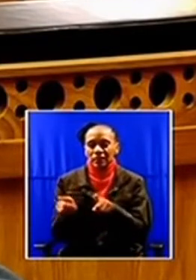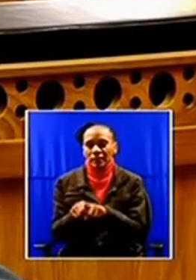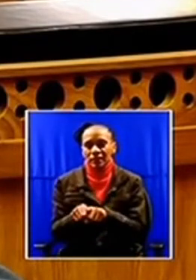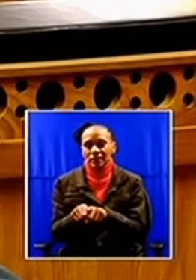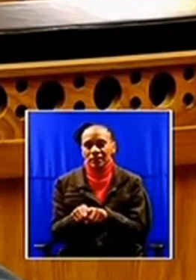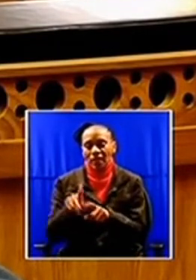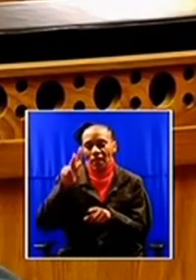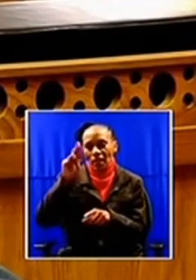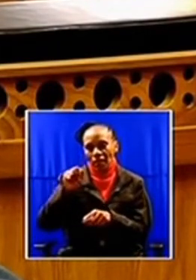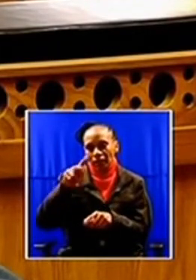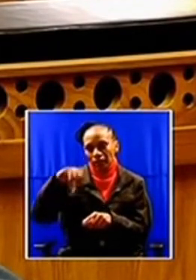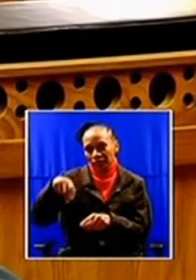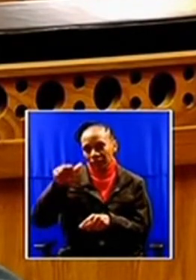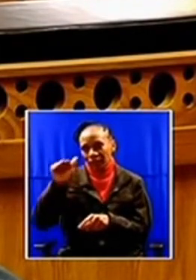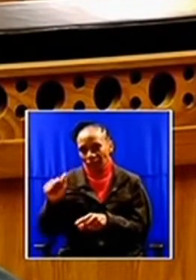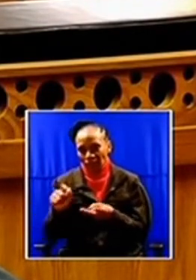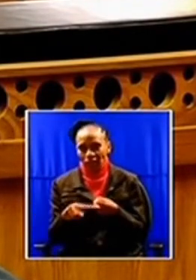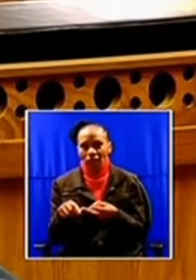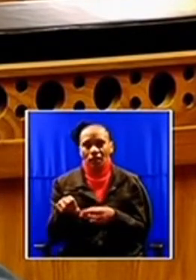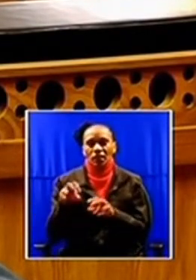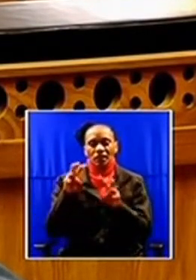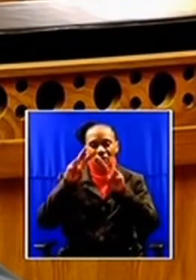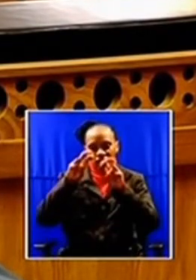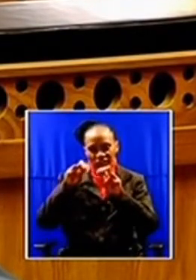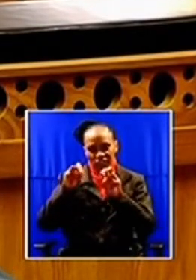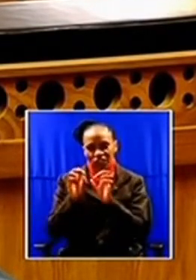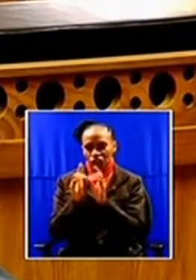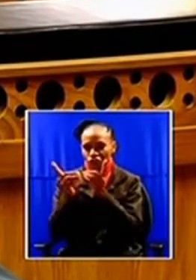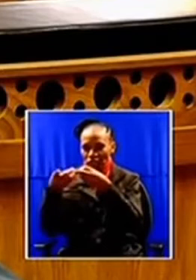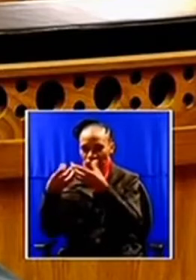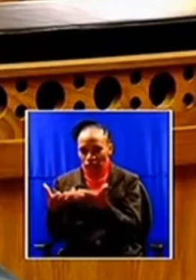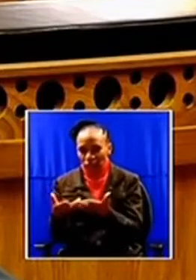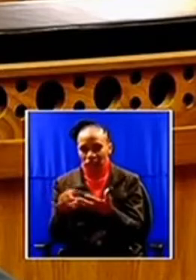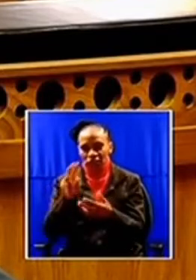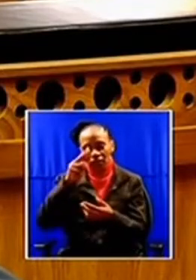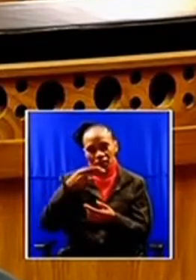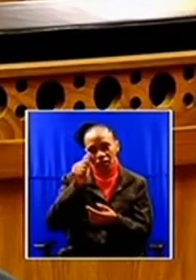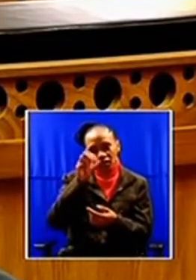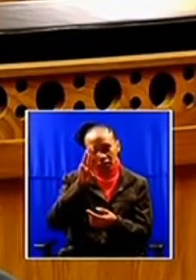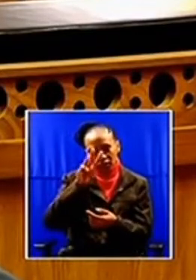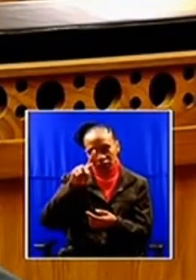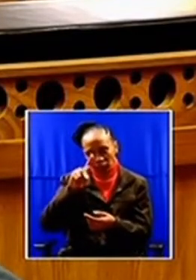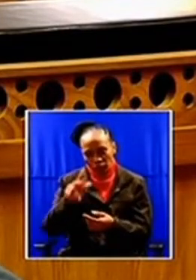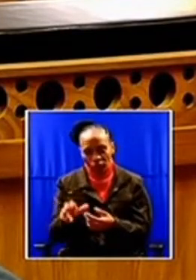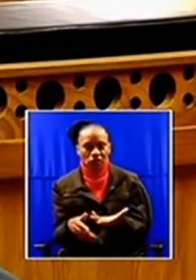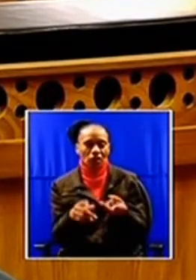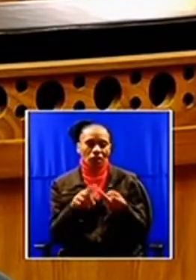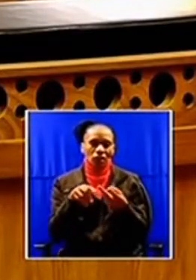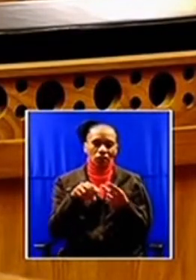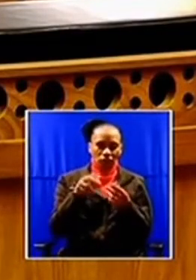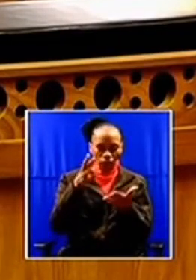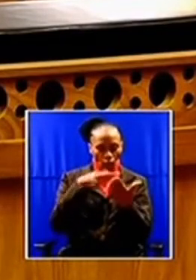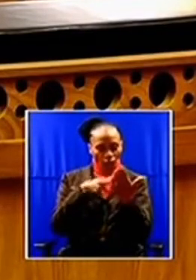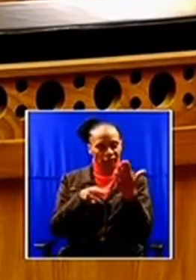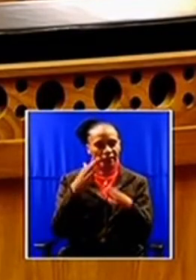NPA, Investigative Directorate, the Hawks, Cleanup Audit Task Team, there have